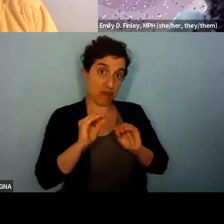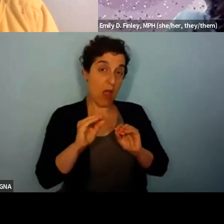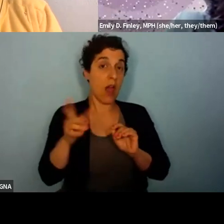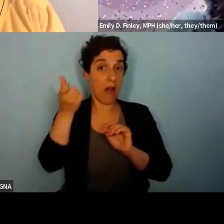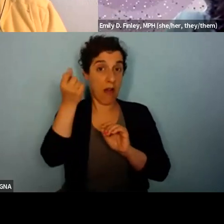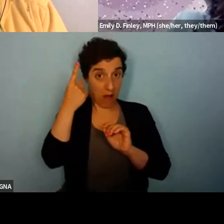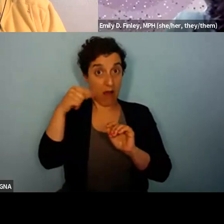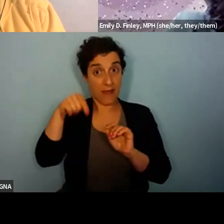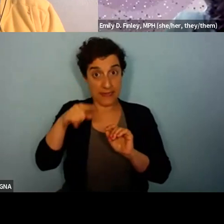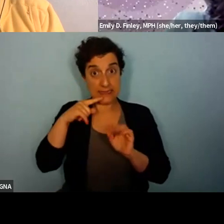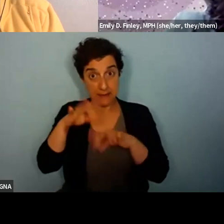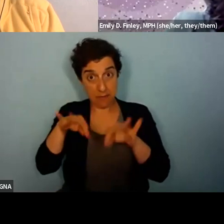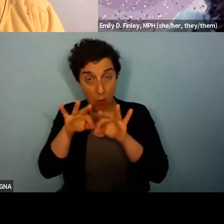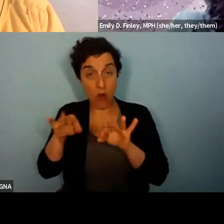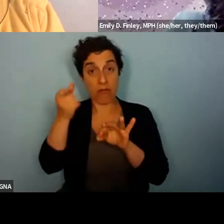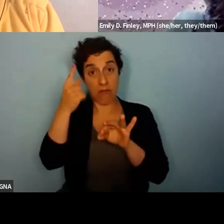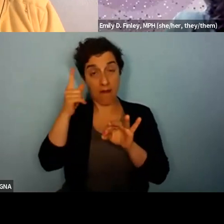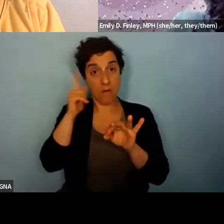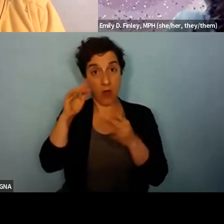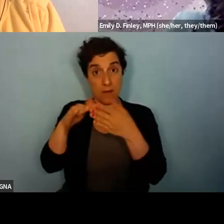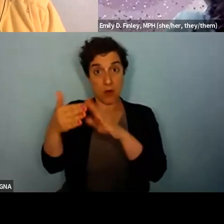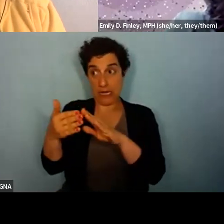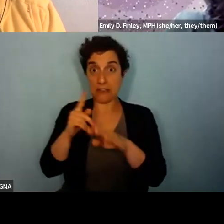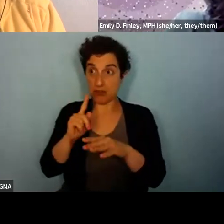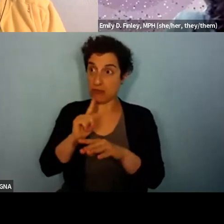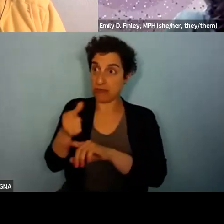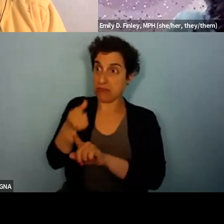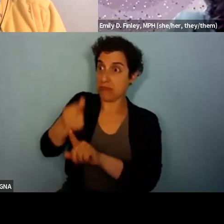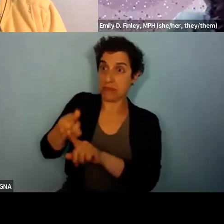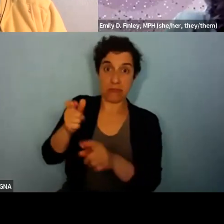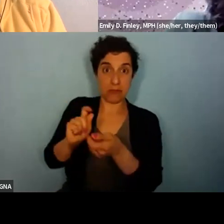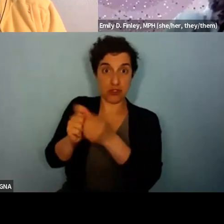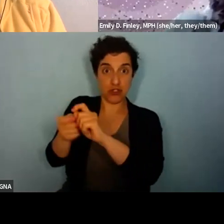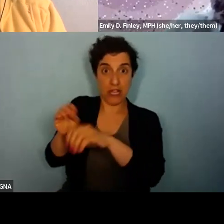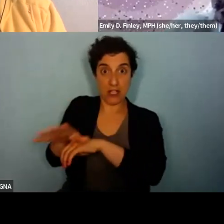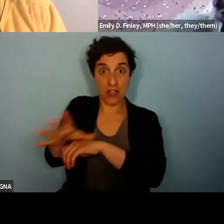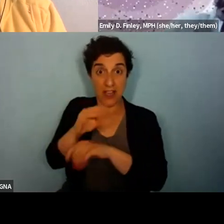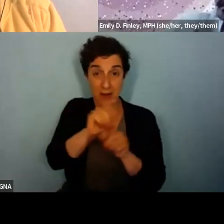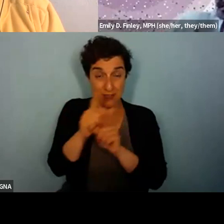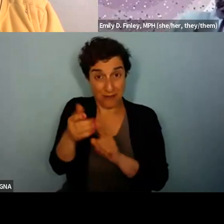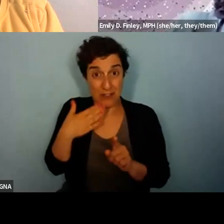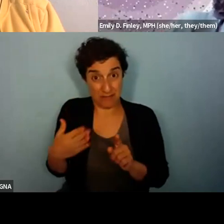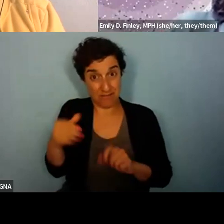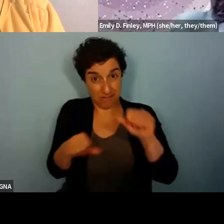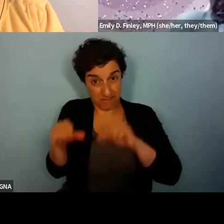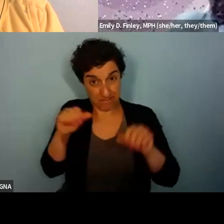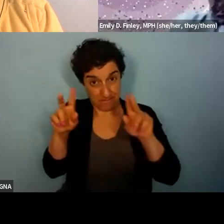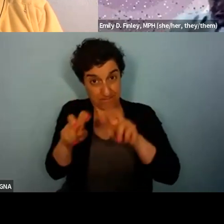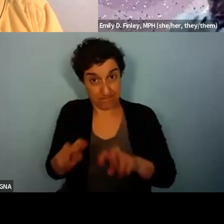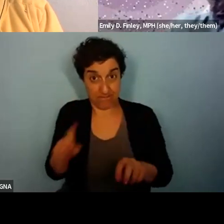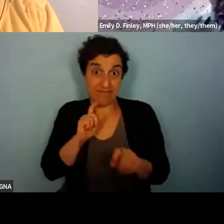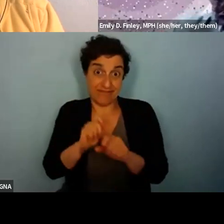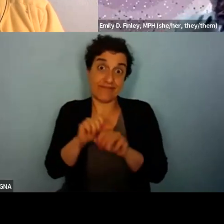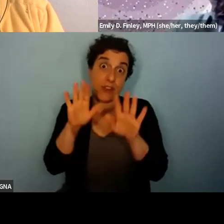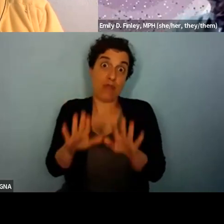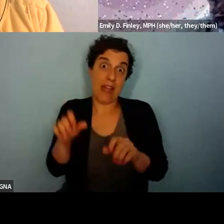order to make actual change and to do good science, actually great science,